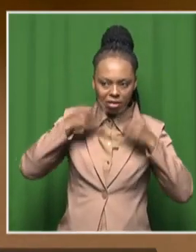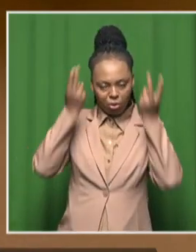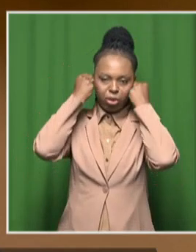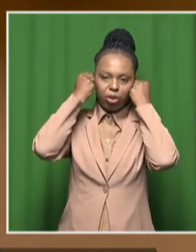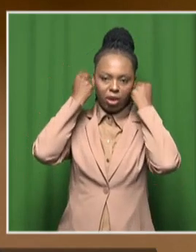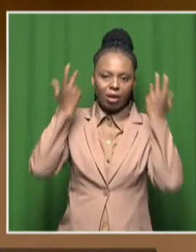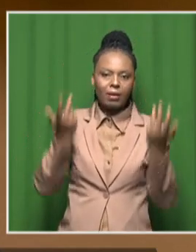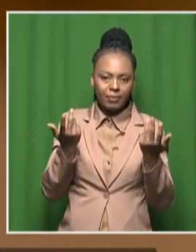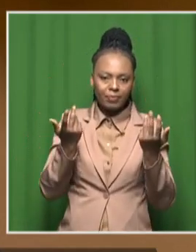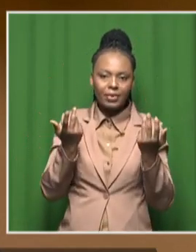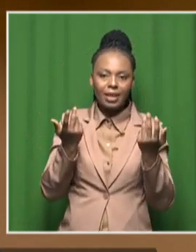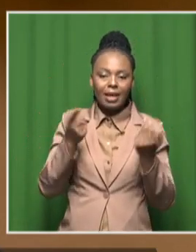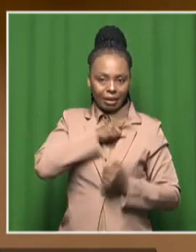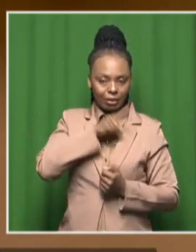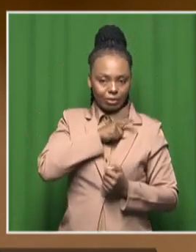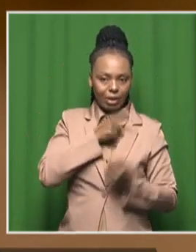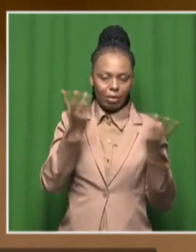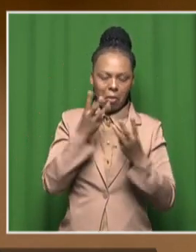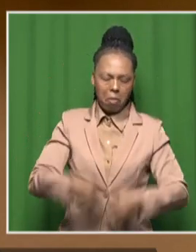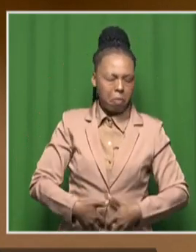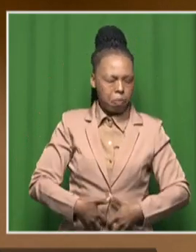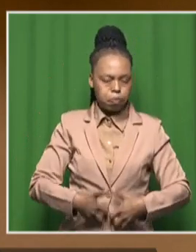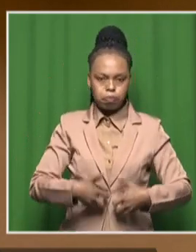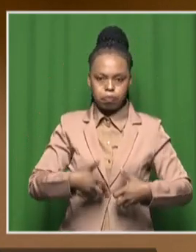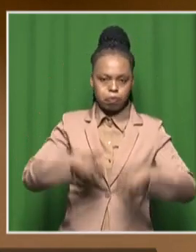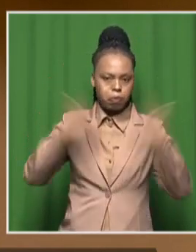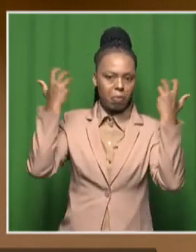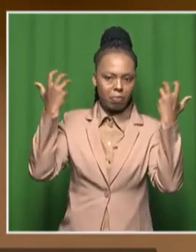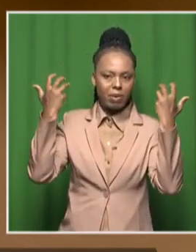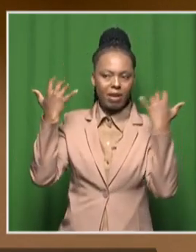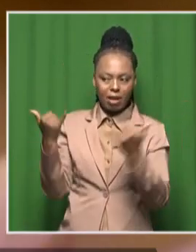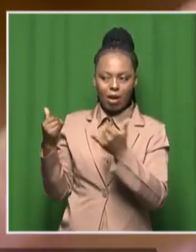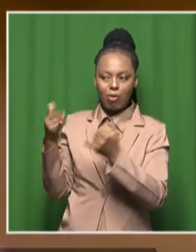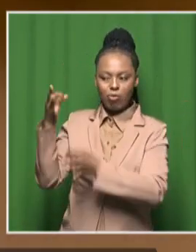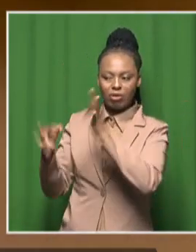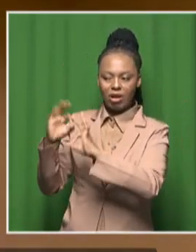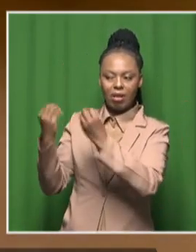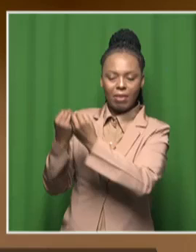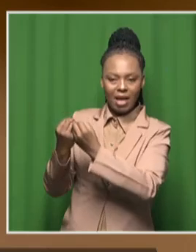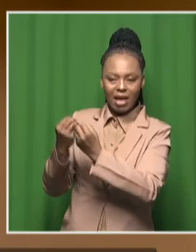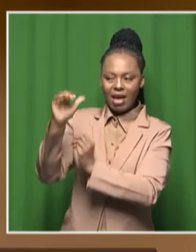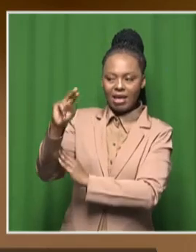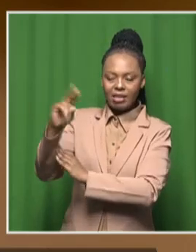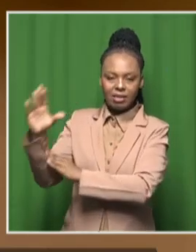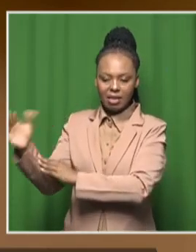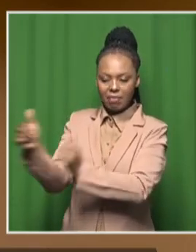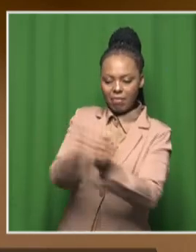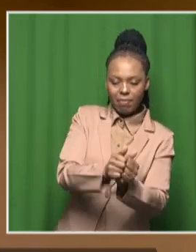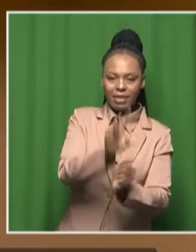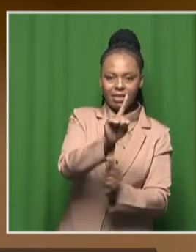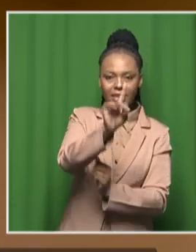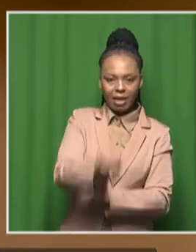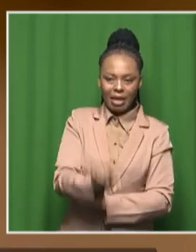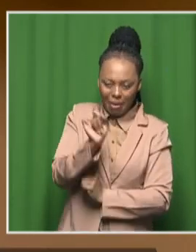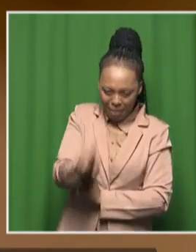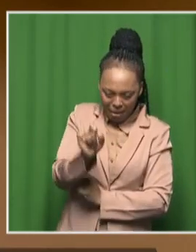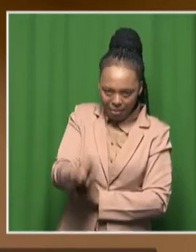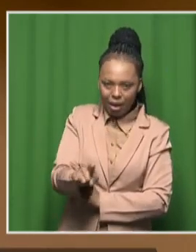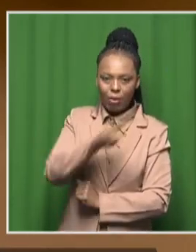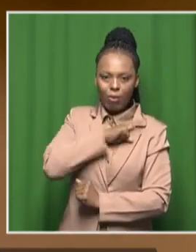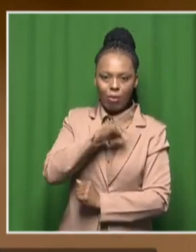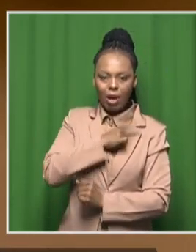people become so angry at the ANC being in coalition with the DA is, again, that